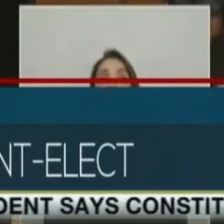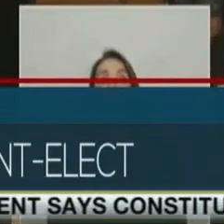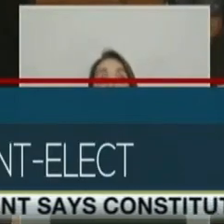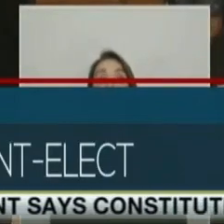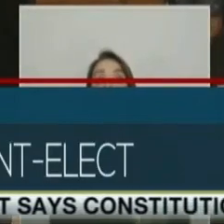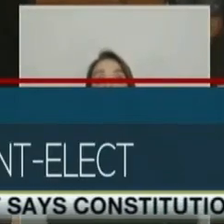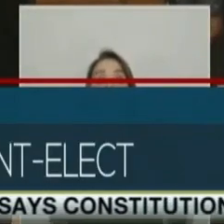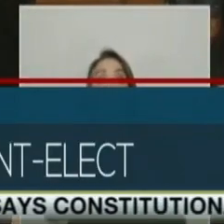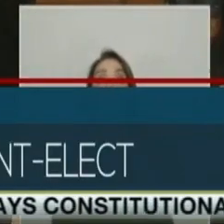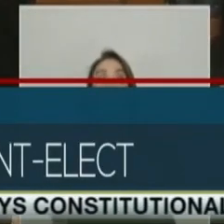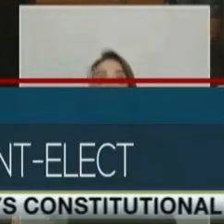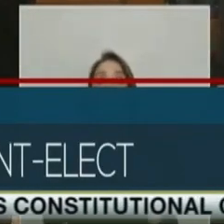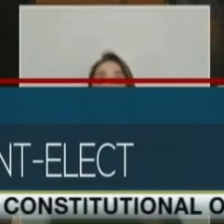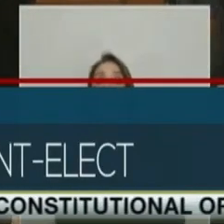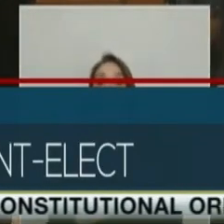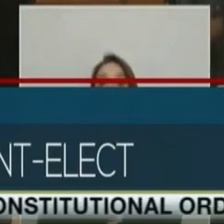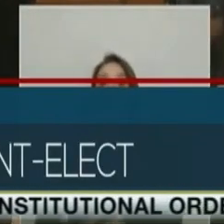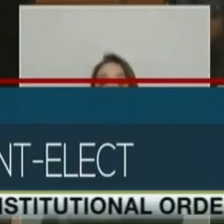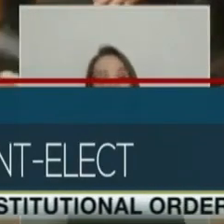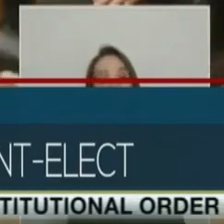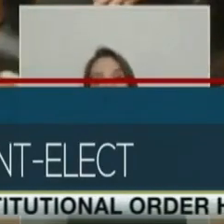2019.